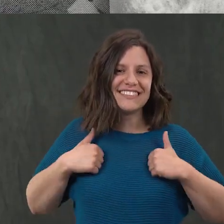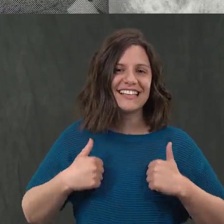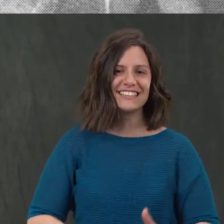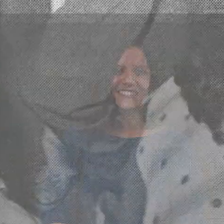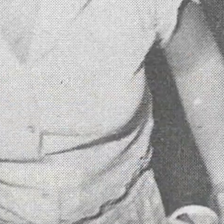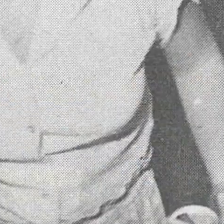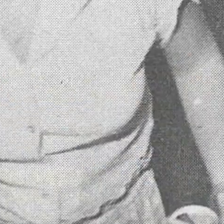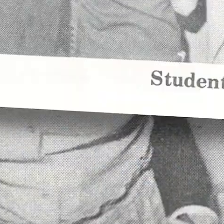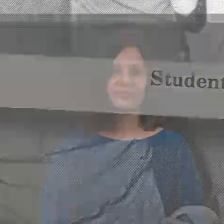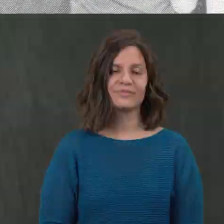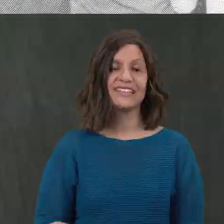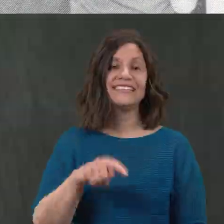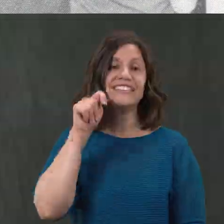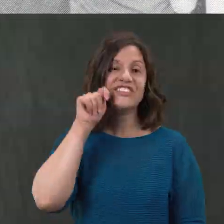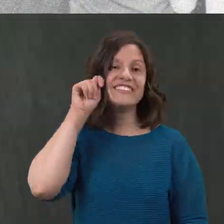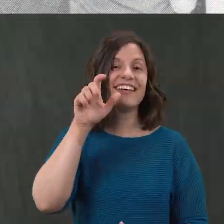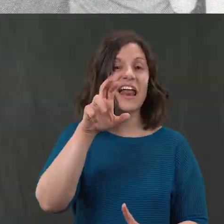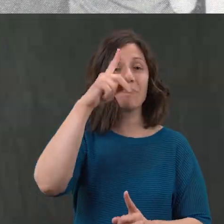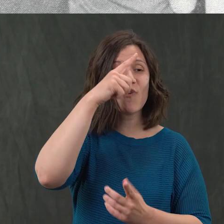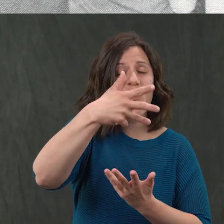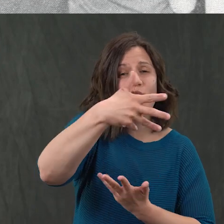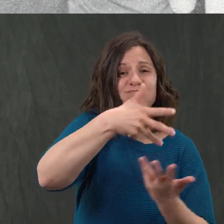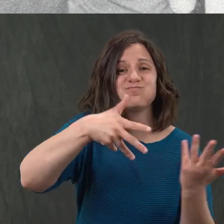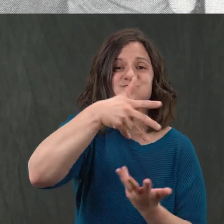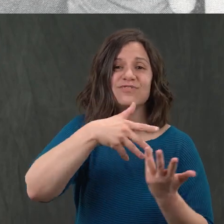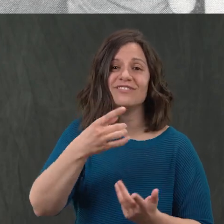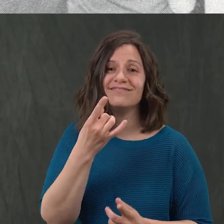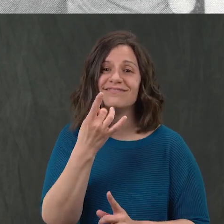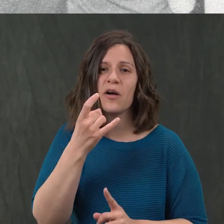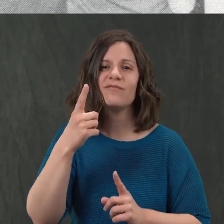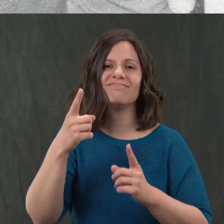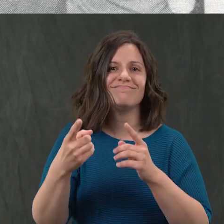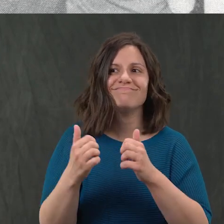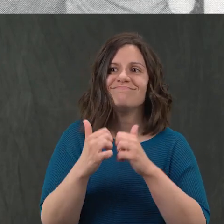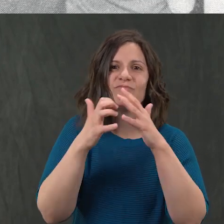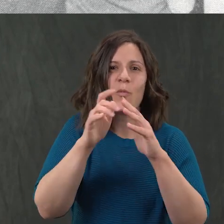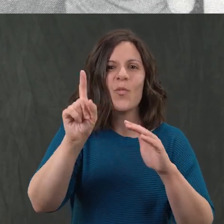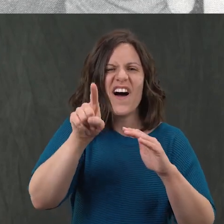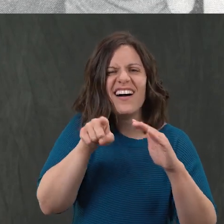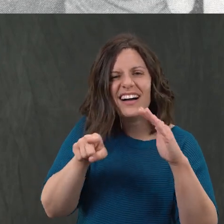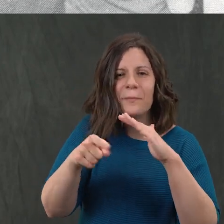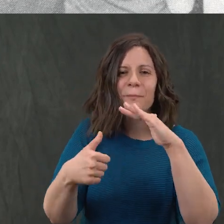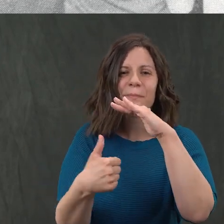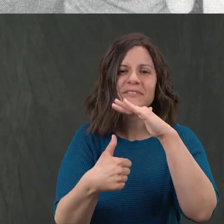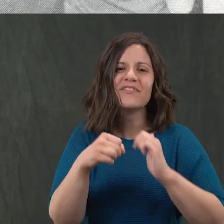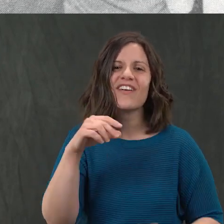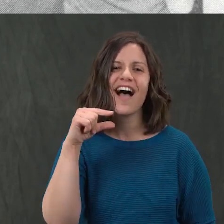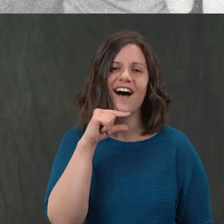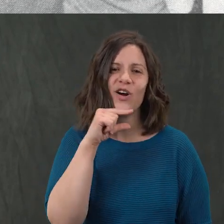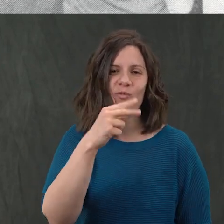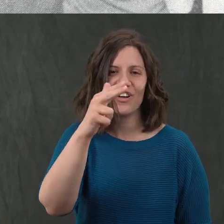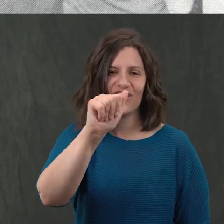Argo Basement Social Hall. A teen club for socializing and snacks was added to the basement of Argo Hall.